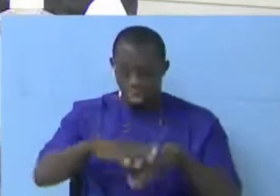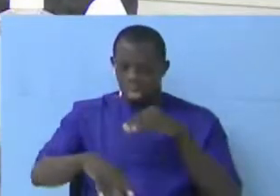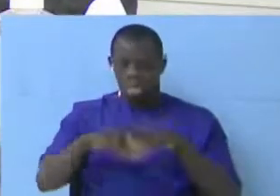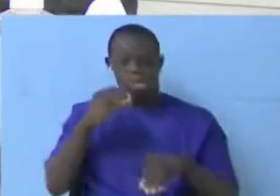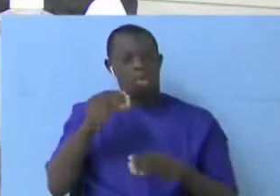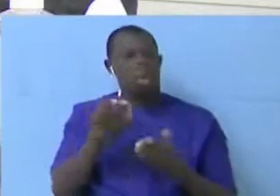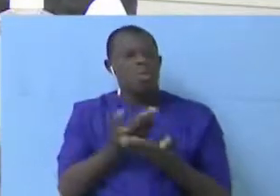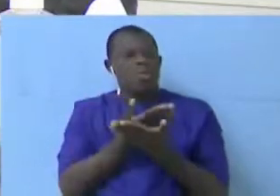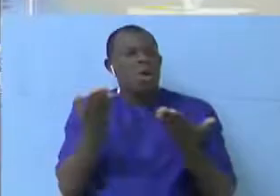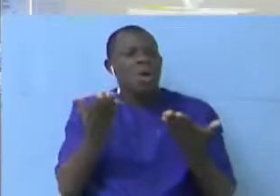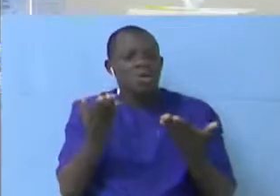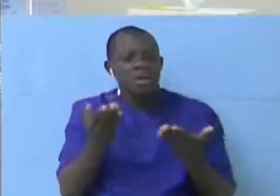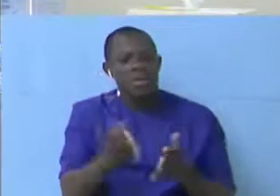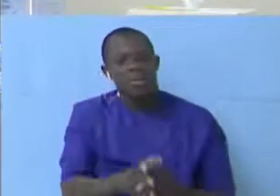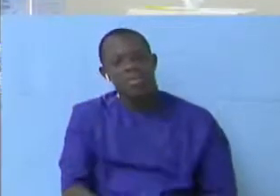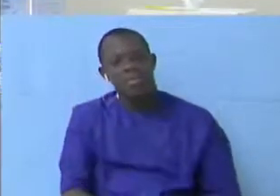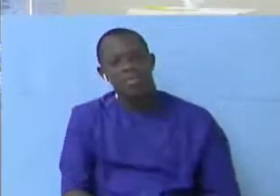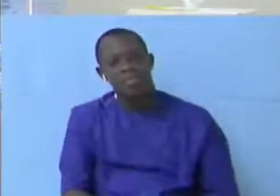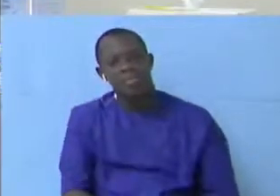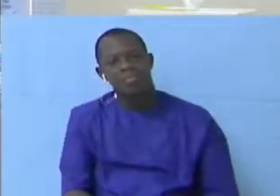Why?